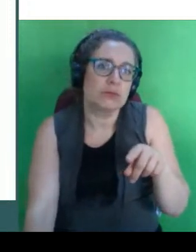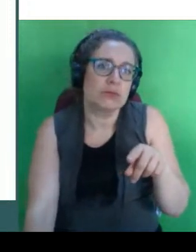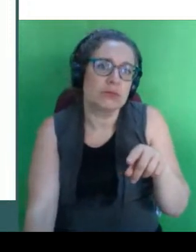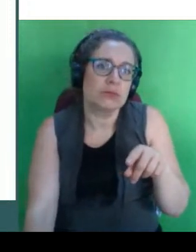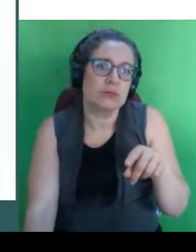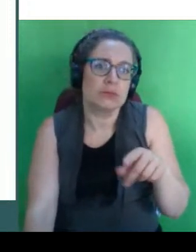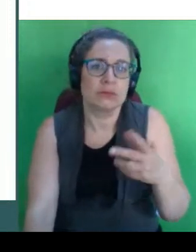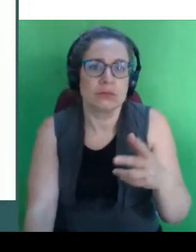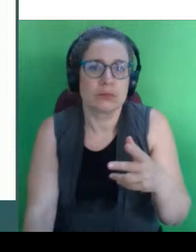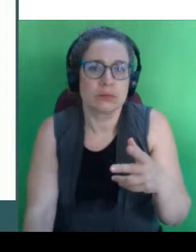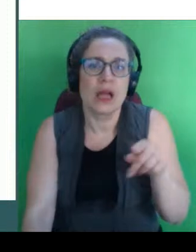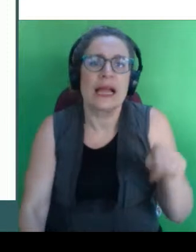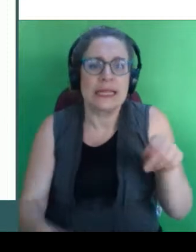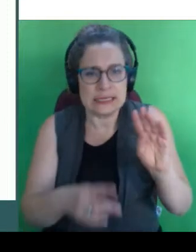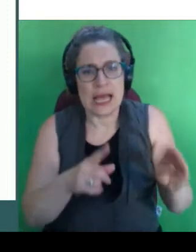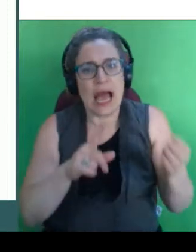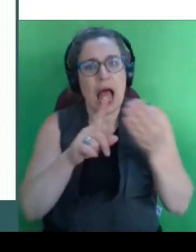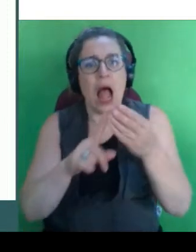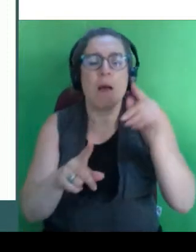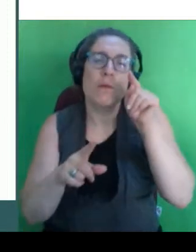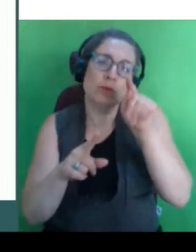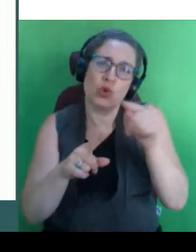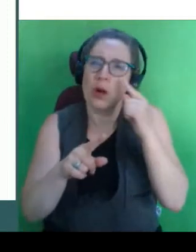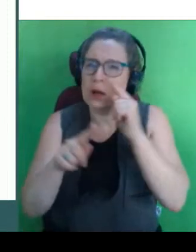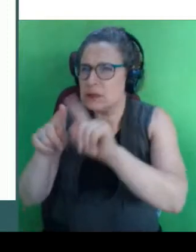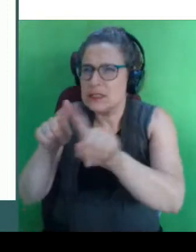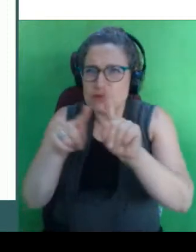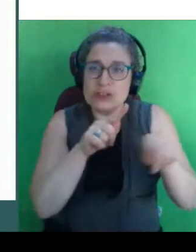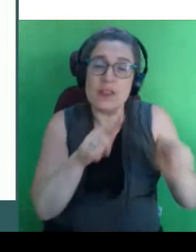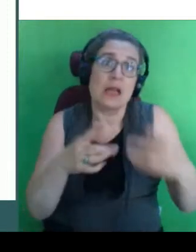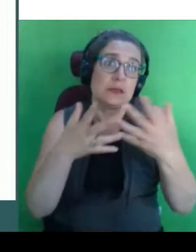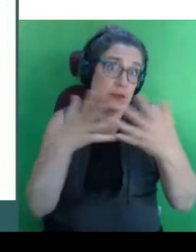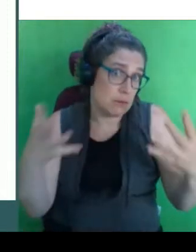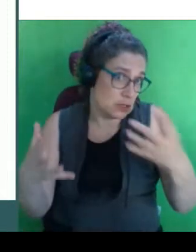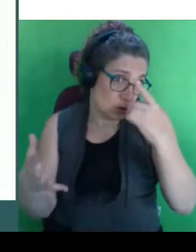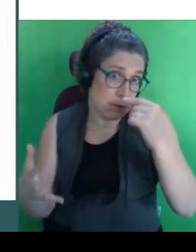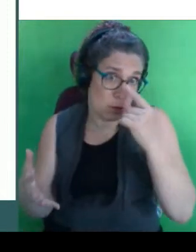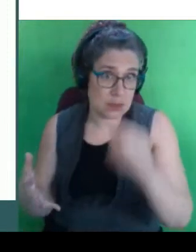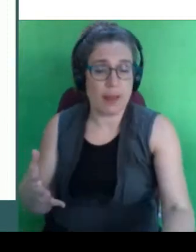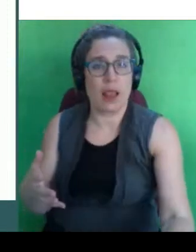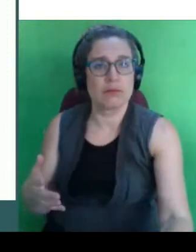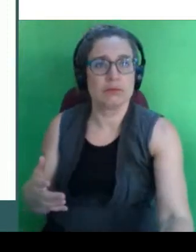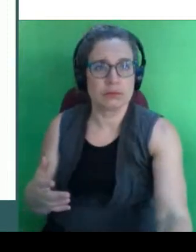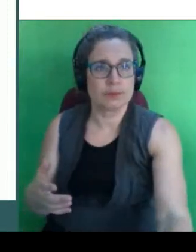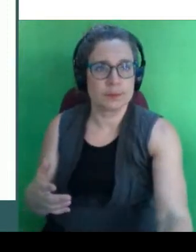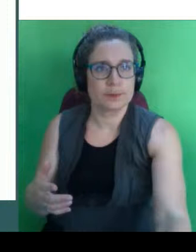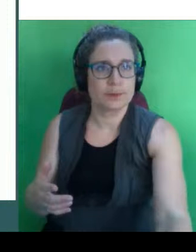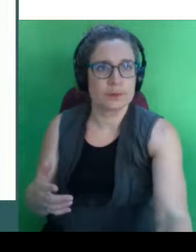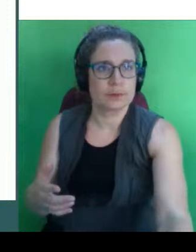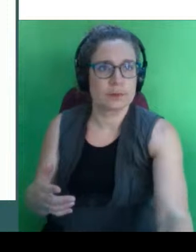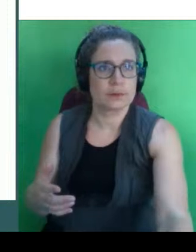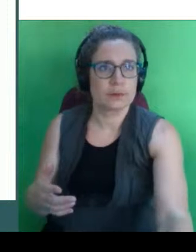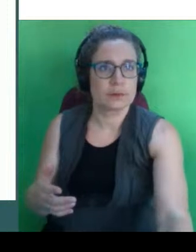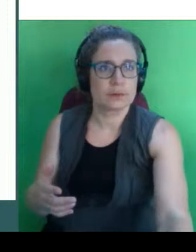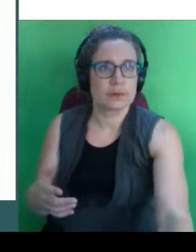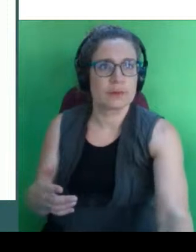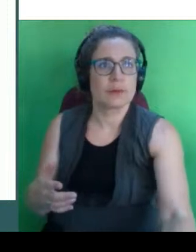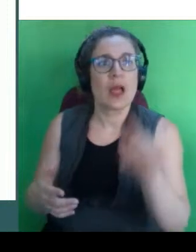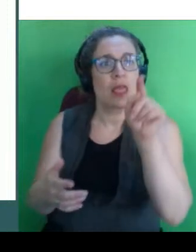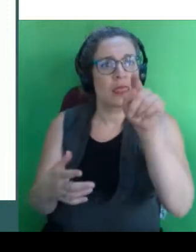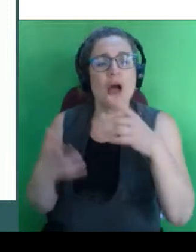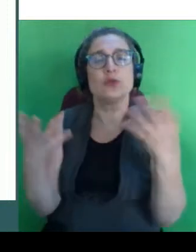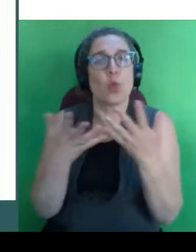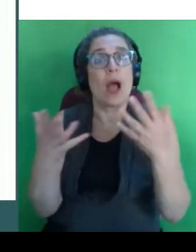aim to kind of differentiate that as much as possible. And that's sometimes where the double-blind placebo can come